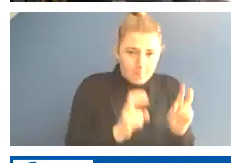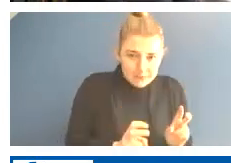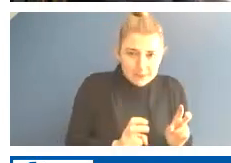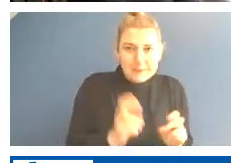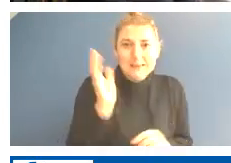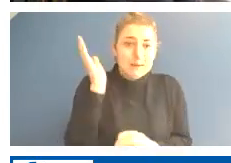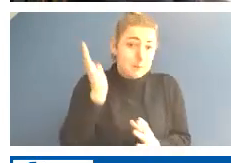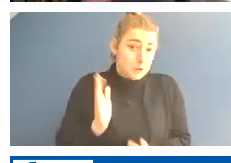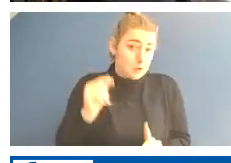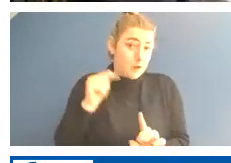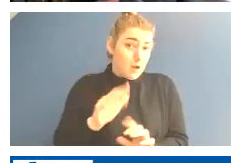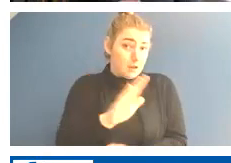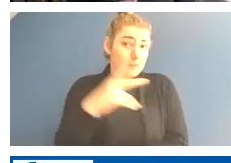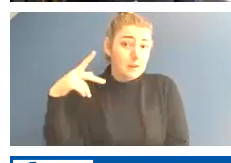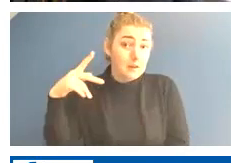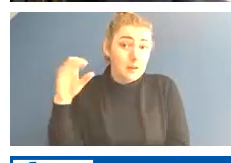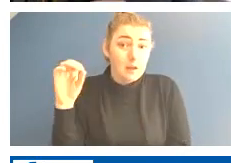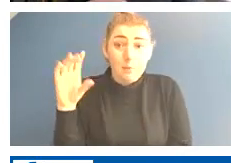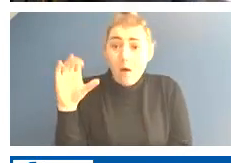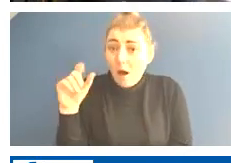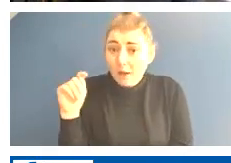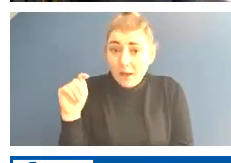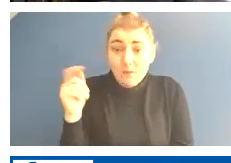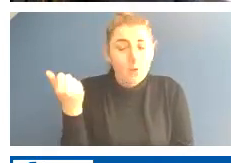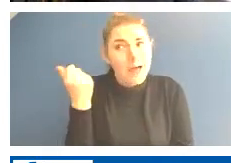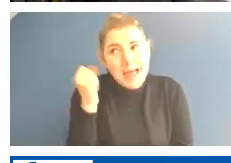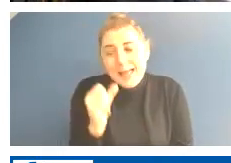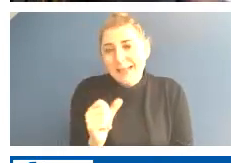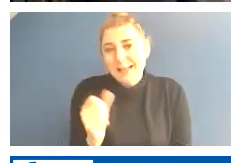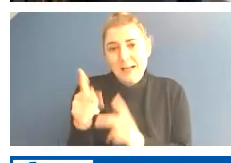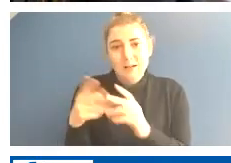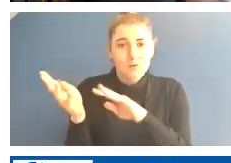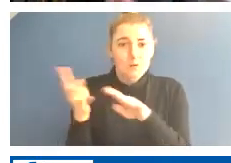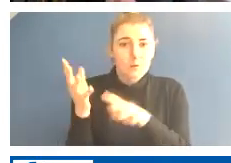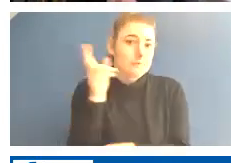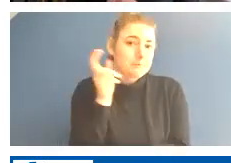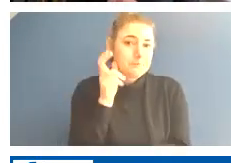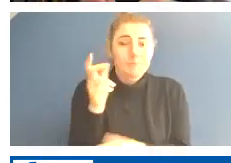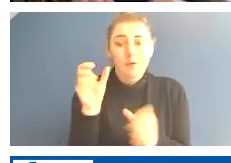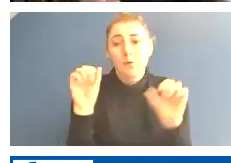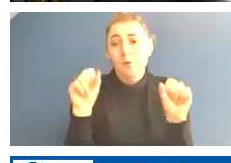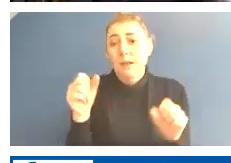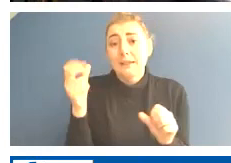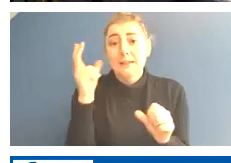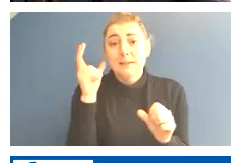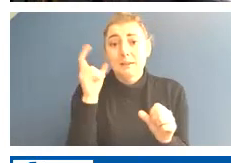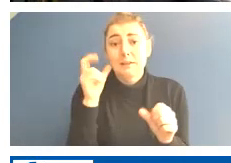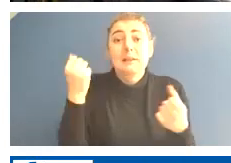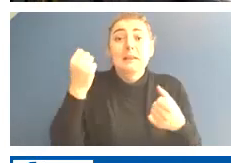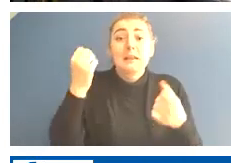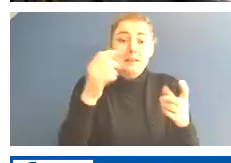speakers via any sort of streaming platform you may use, to check out today's Autistic